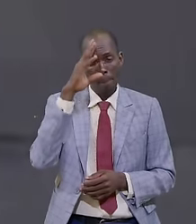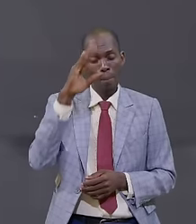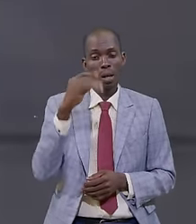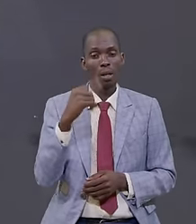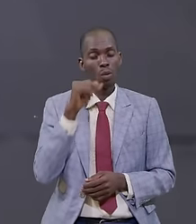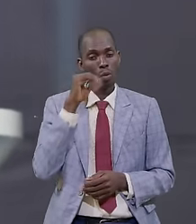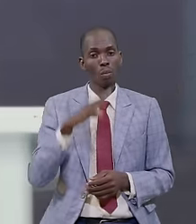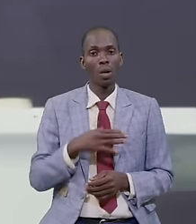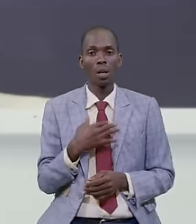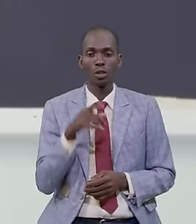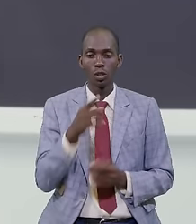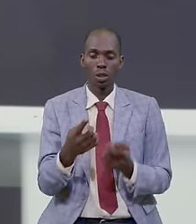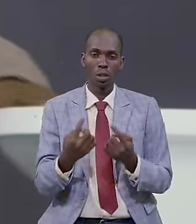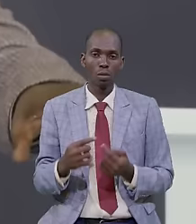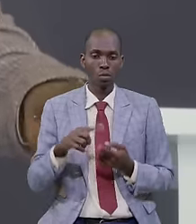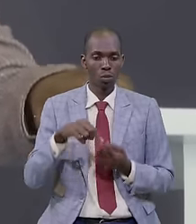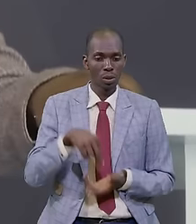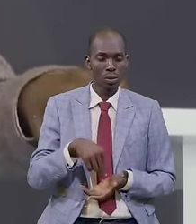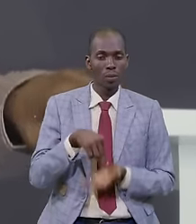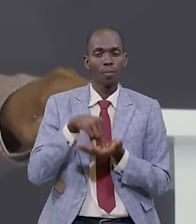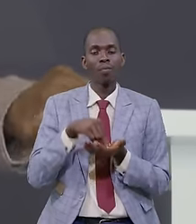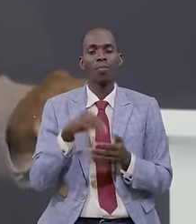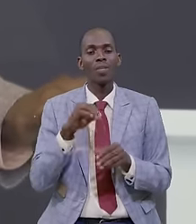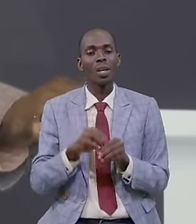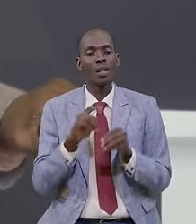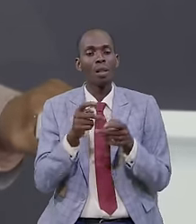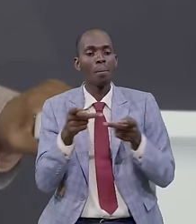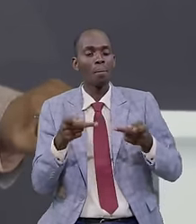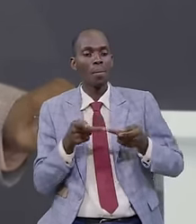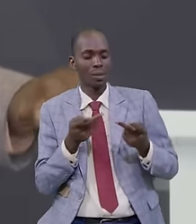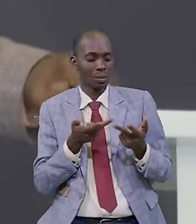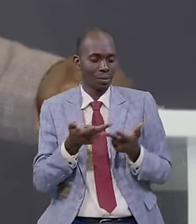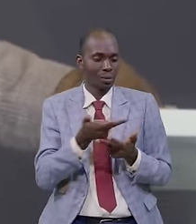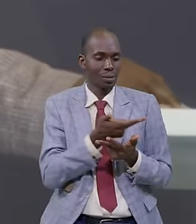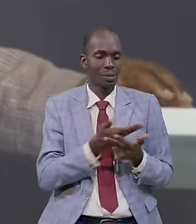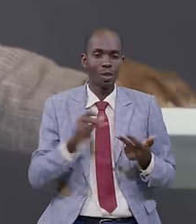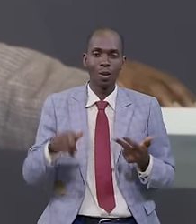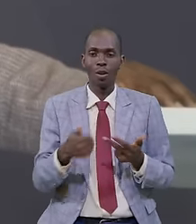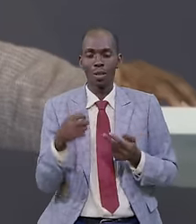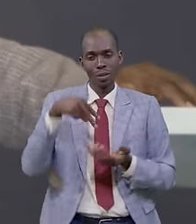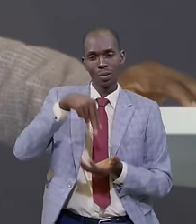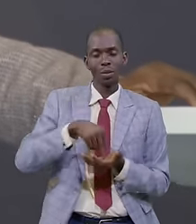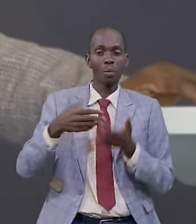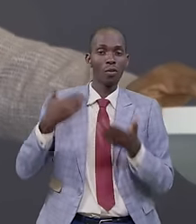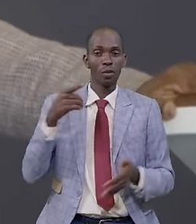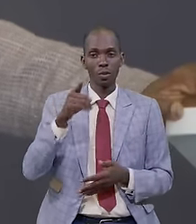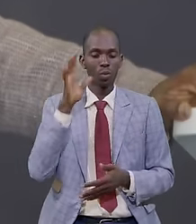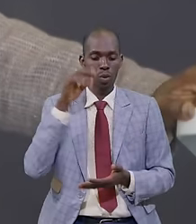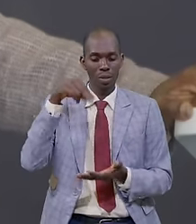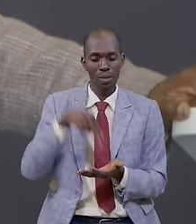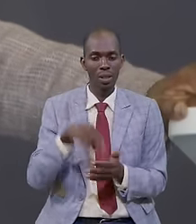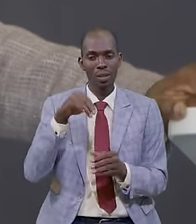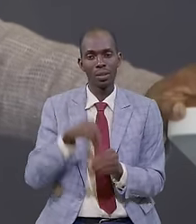to stand in the place where they stood. You will stand. And you